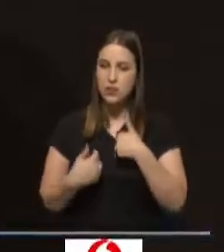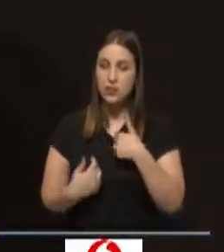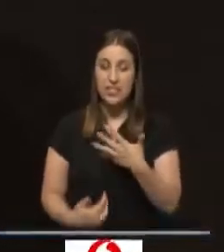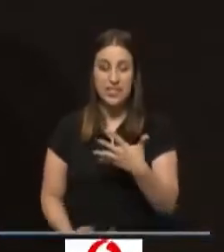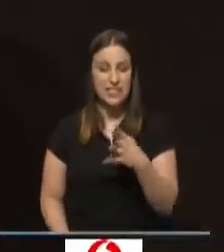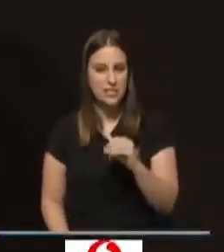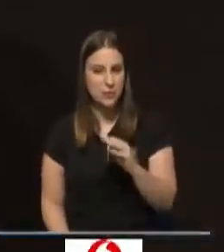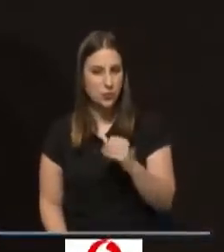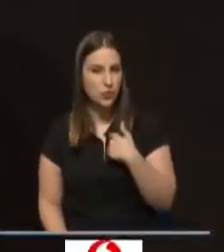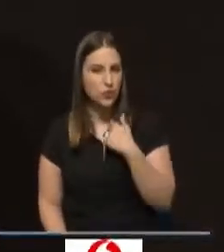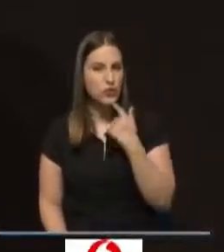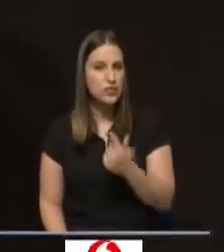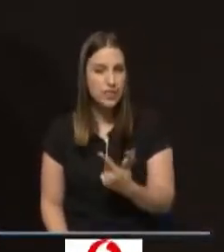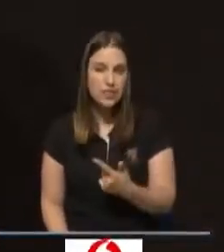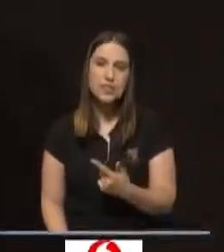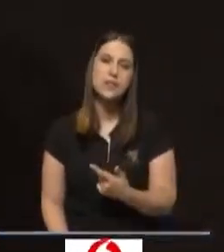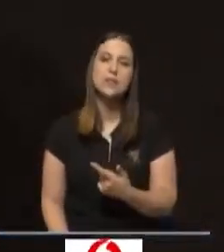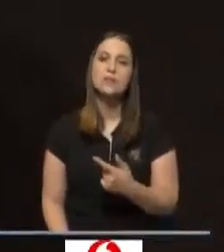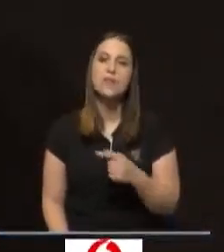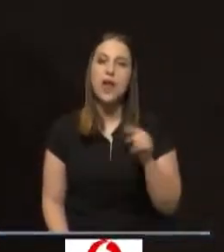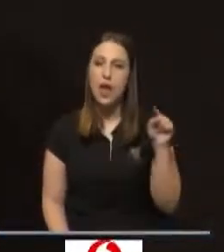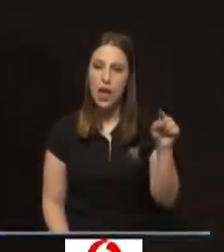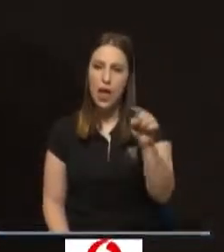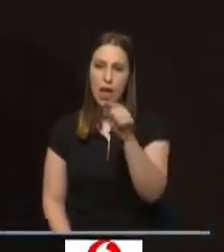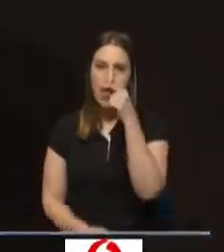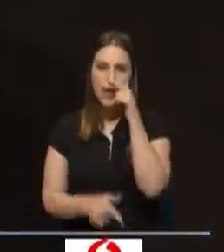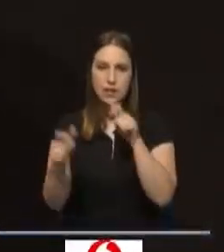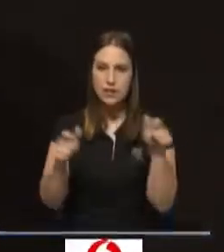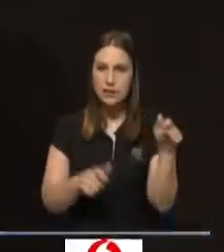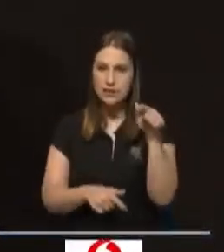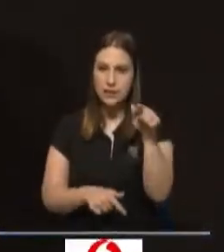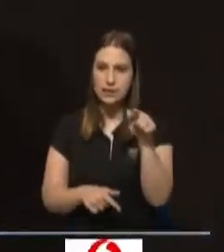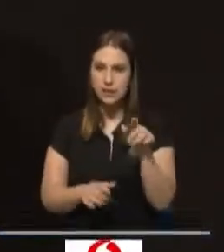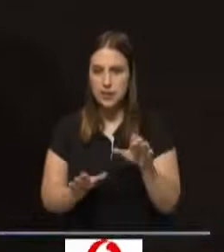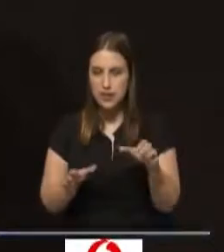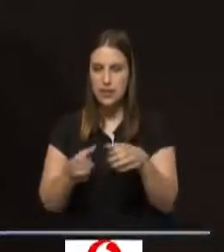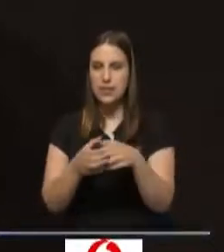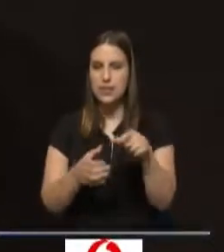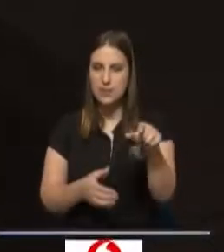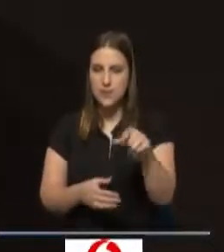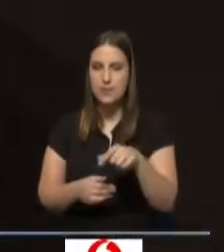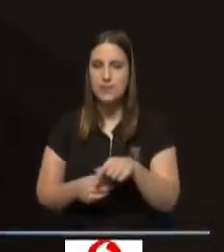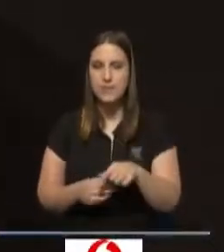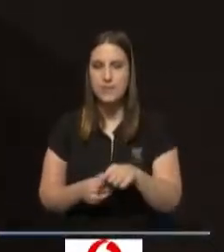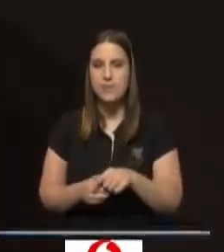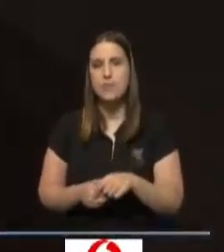knowledge. But how can I explain in 5 seconds? Well, there are many people here.